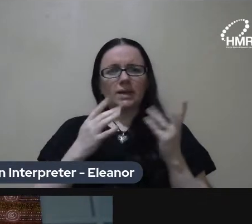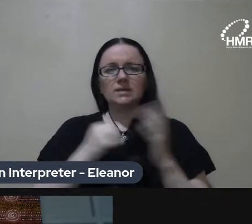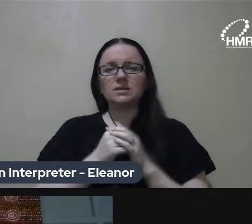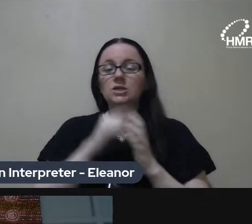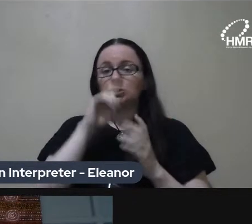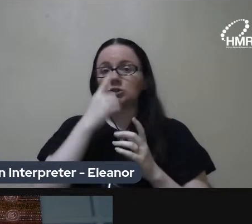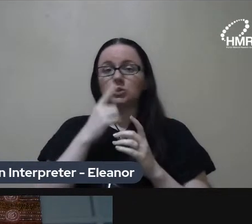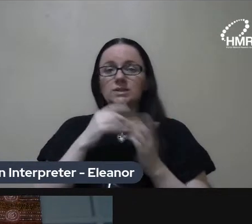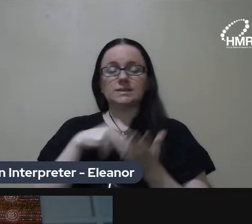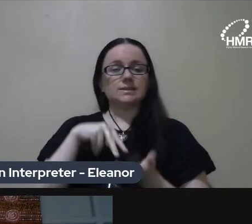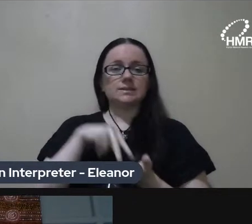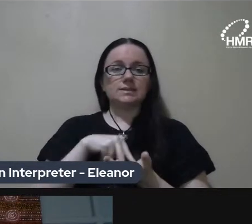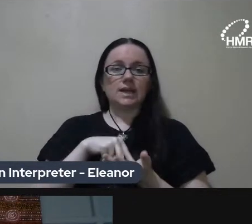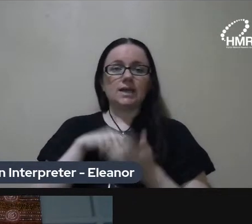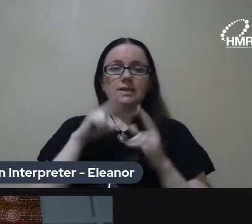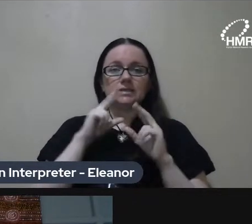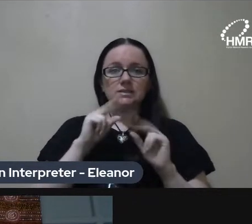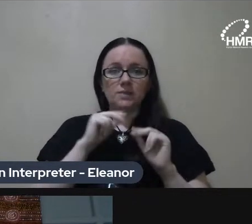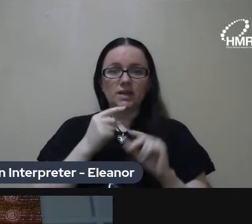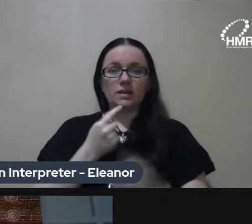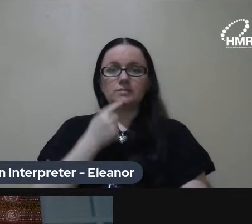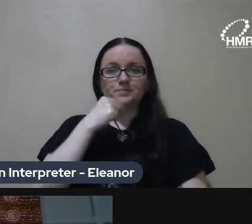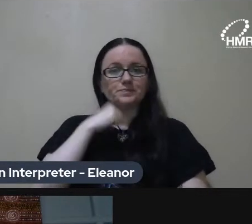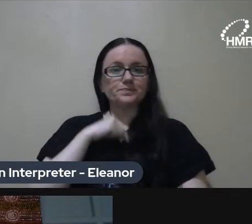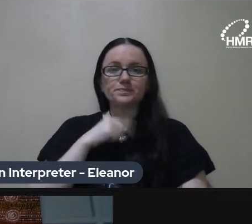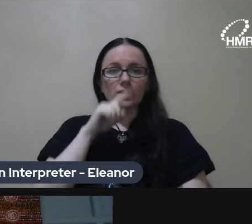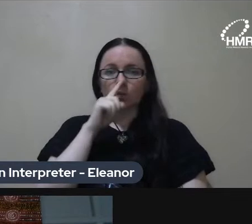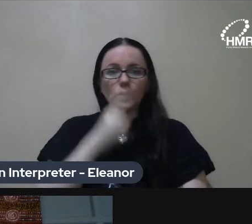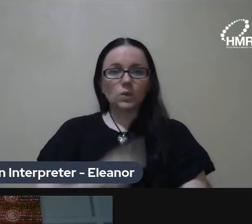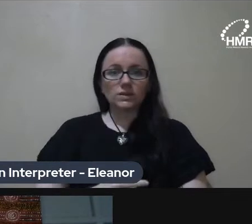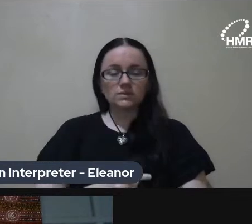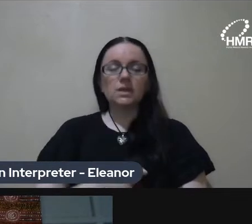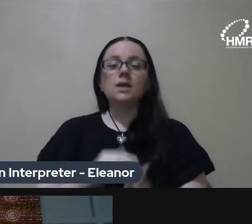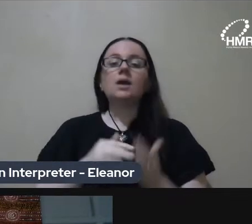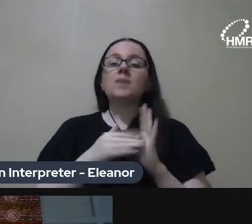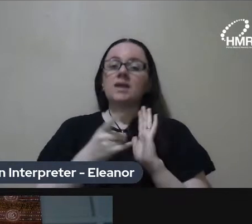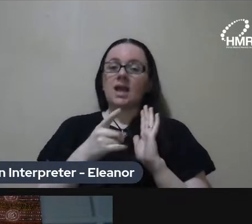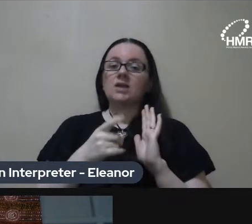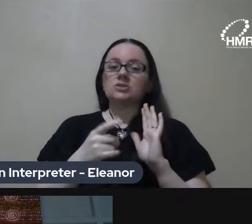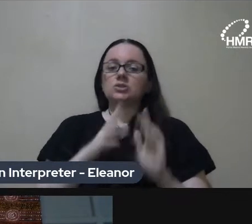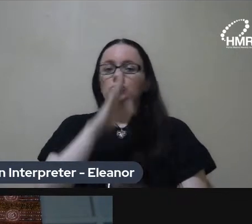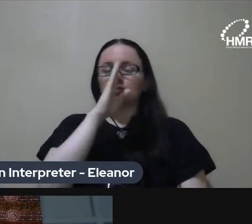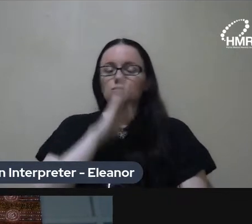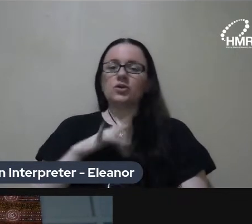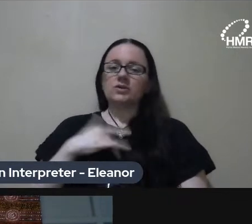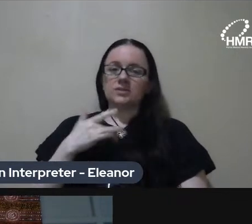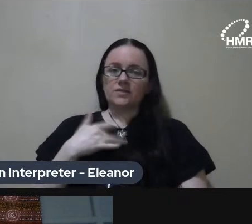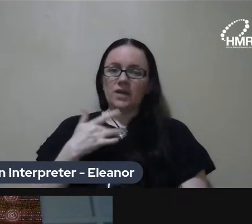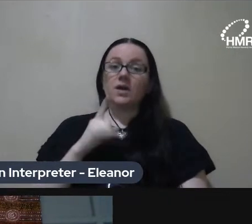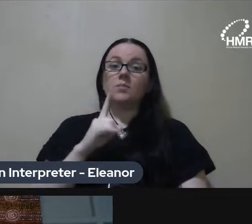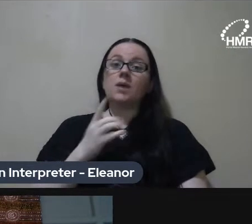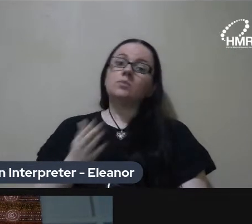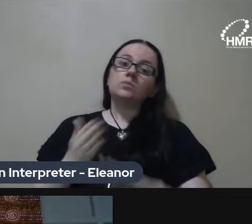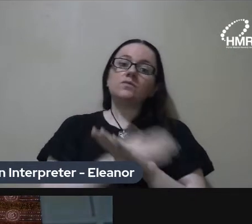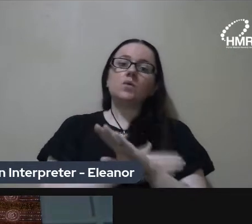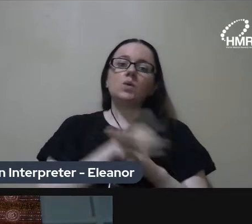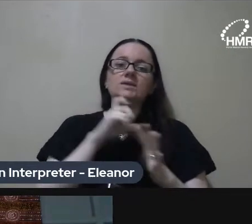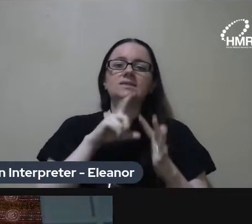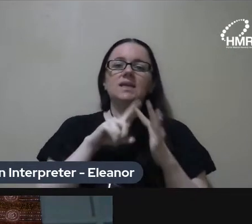swallow. And she's now using her knowledge as a stroke survivor, but also as a former CEO of health